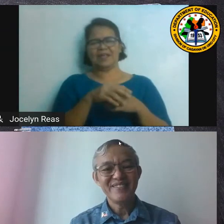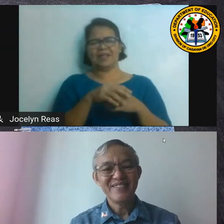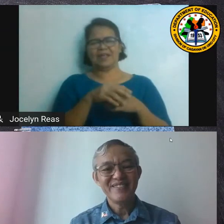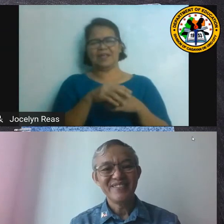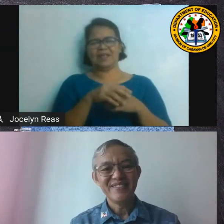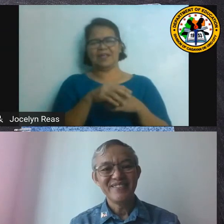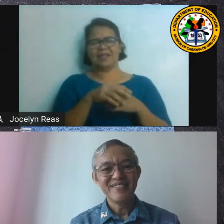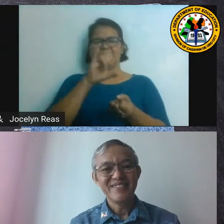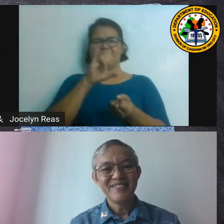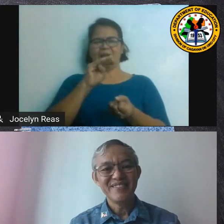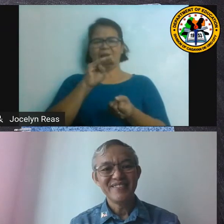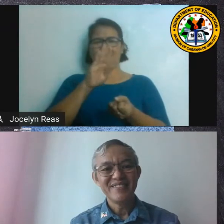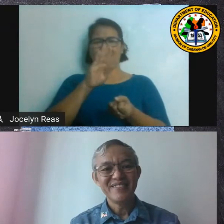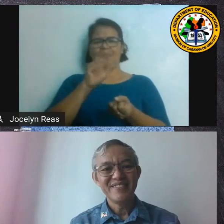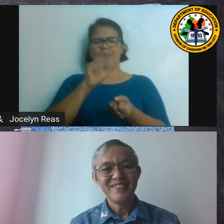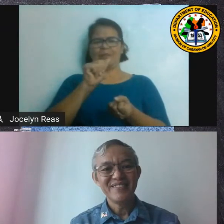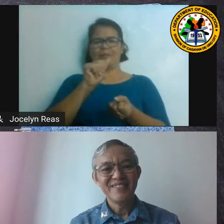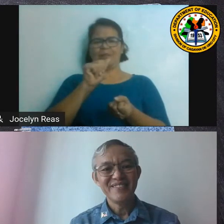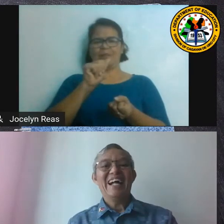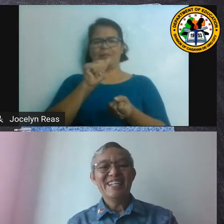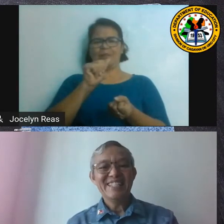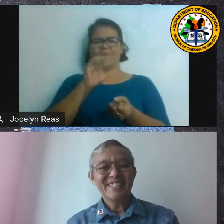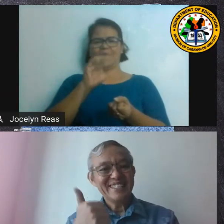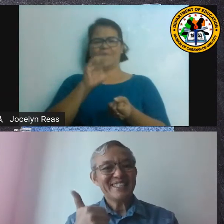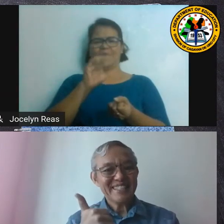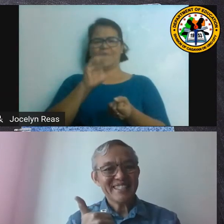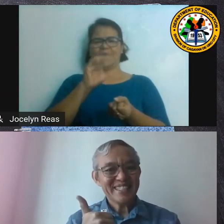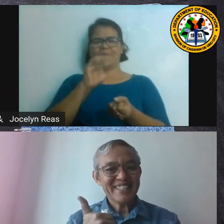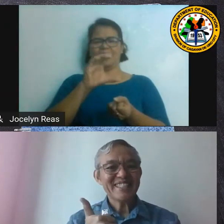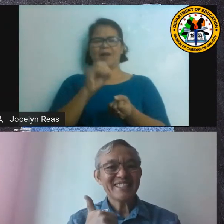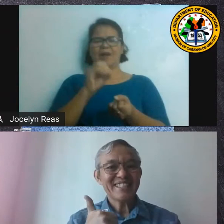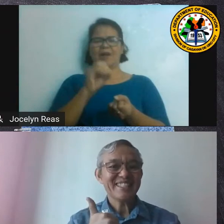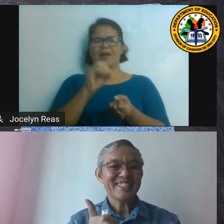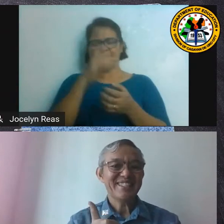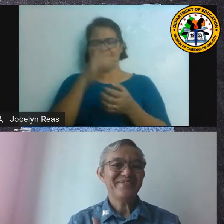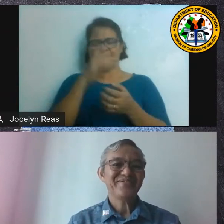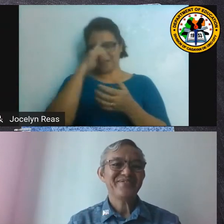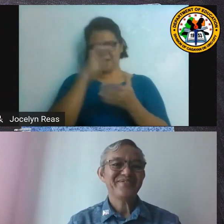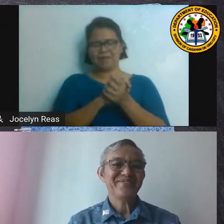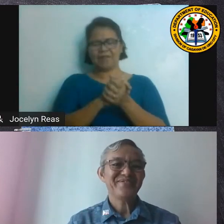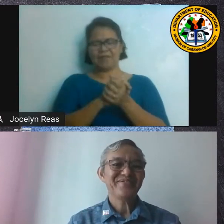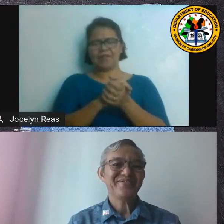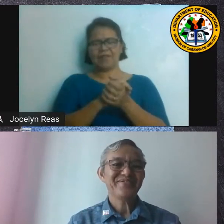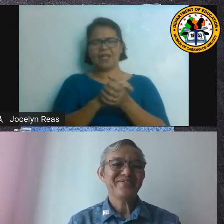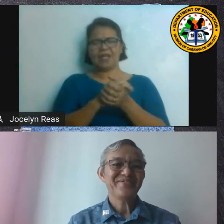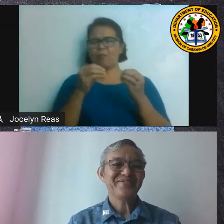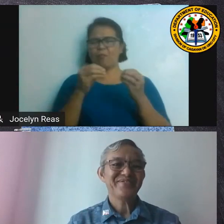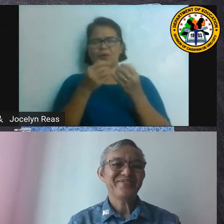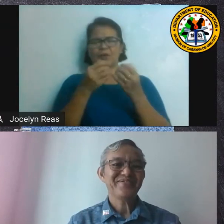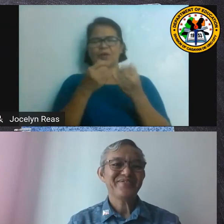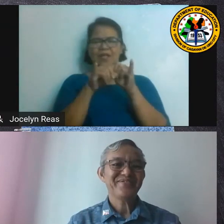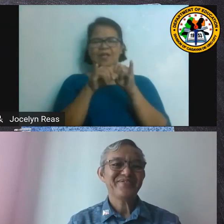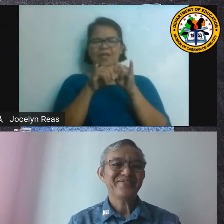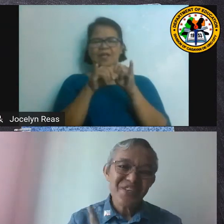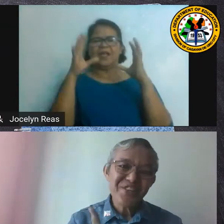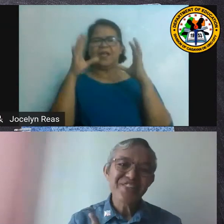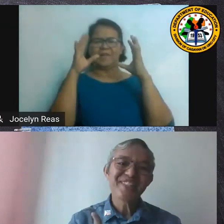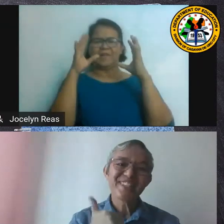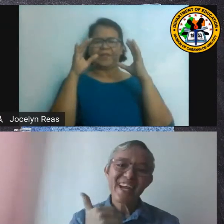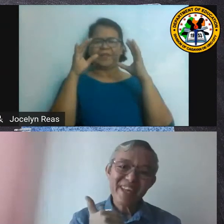infrastructure is still the educated mind. So learning must continue even with the pandemic going on. Yes. Correct.